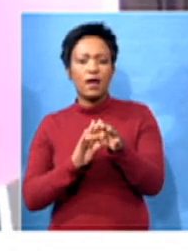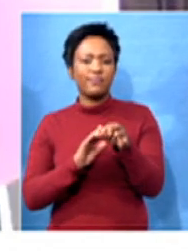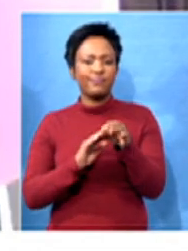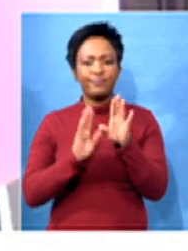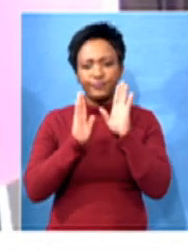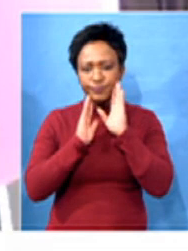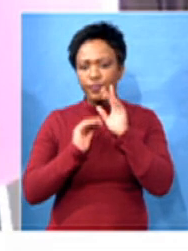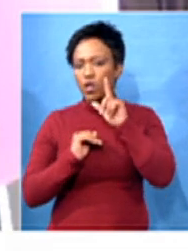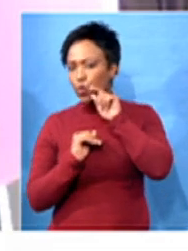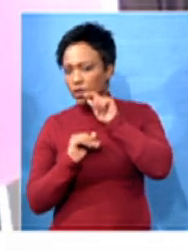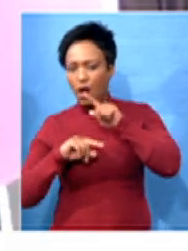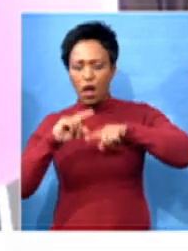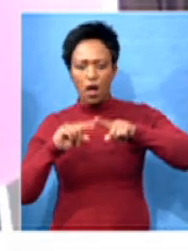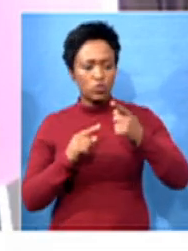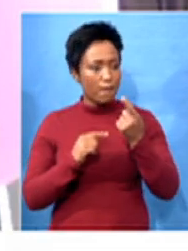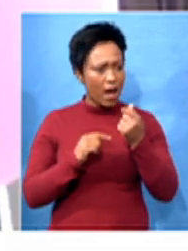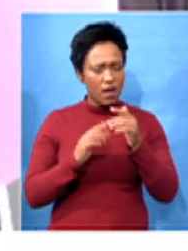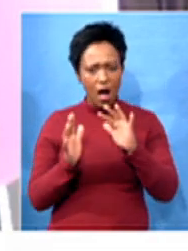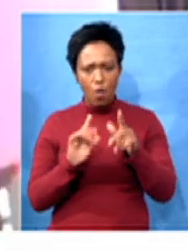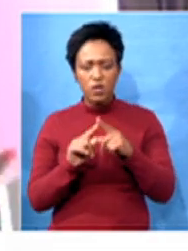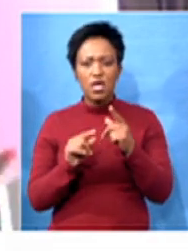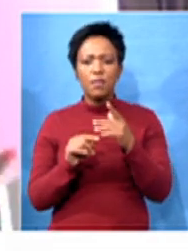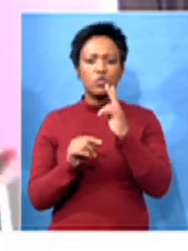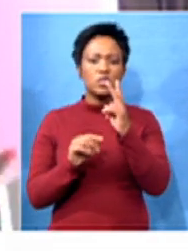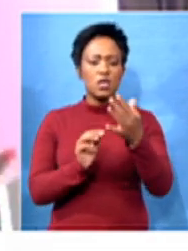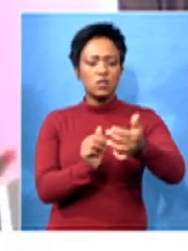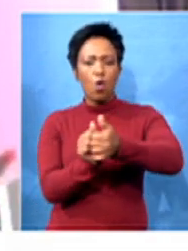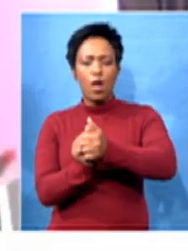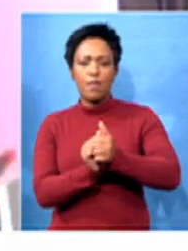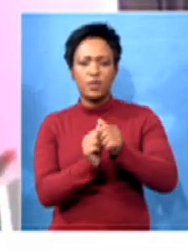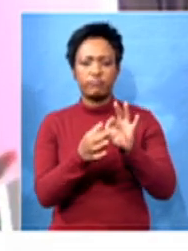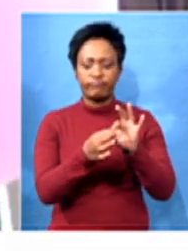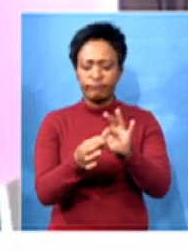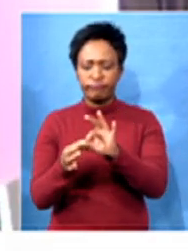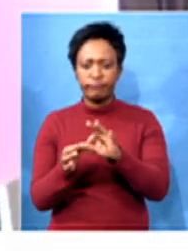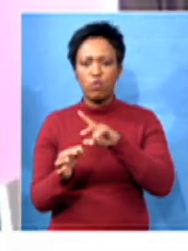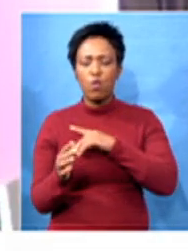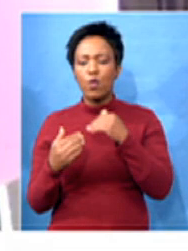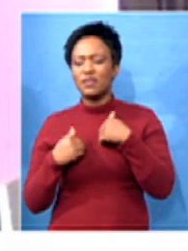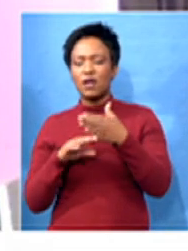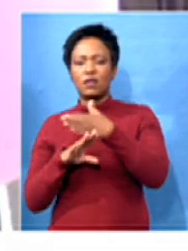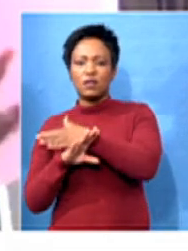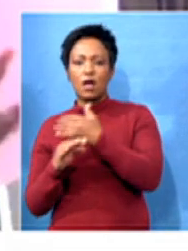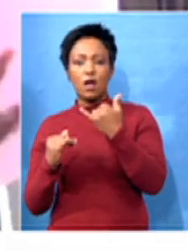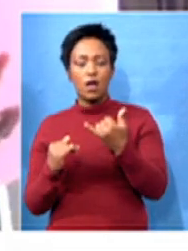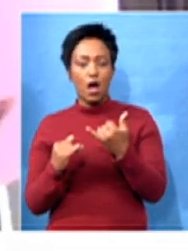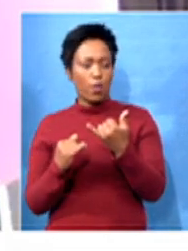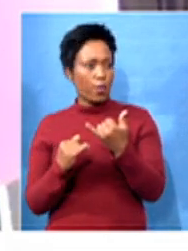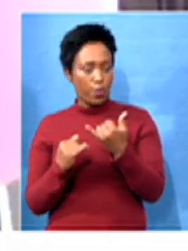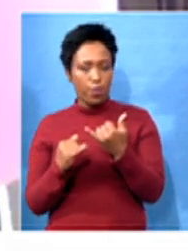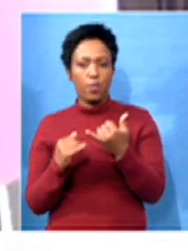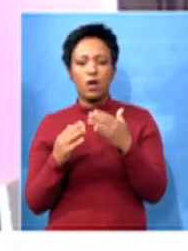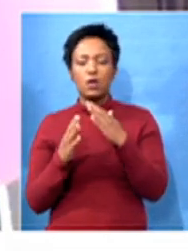know, creatives have to look at collaborations. People like me who work in the industry and entertainment, where now our whole industry has disappeared, have